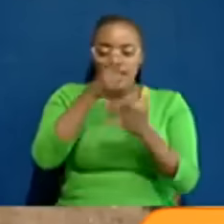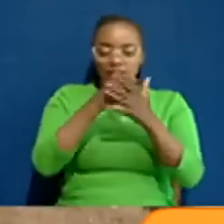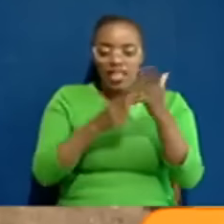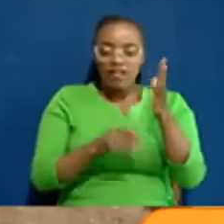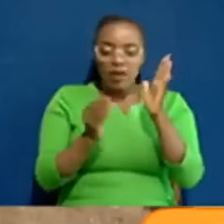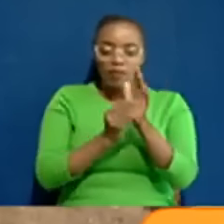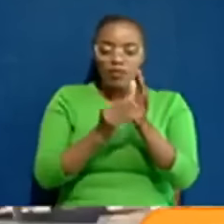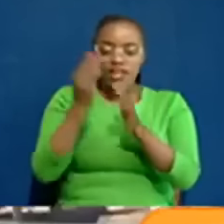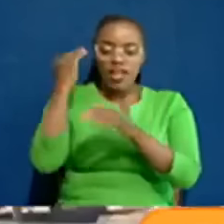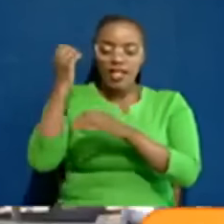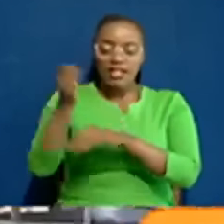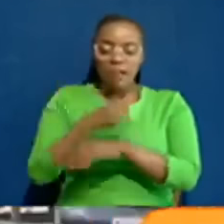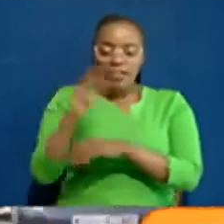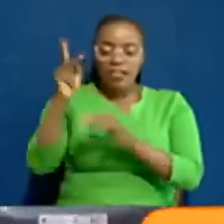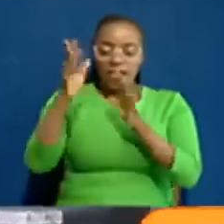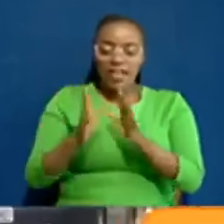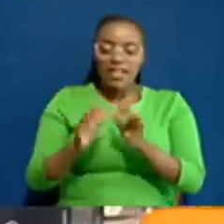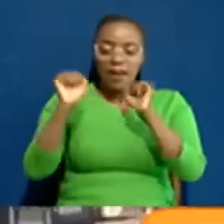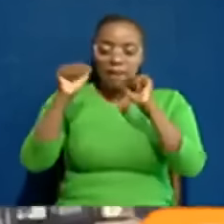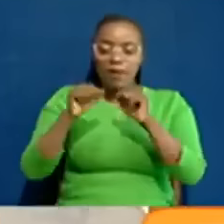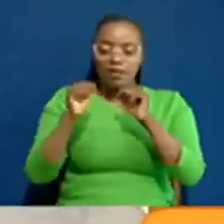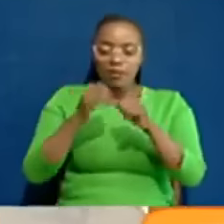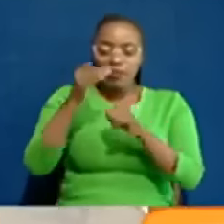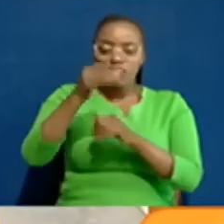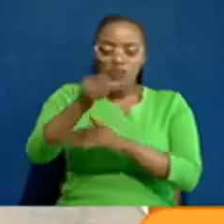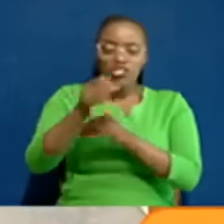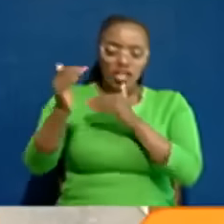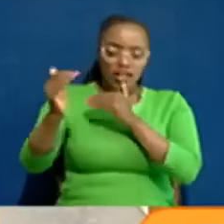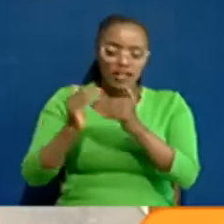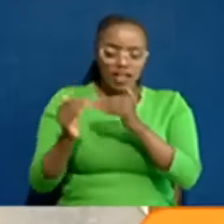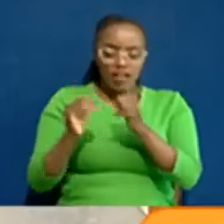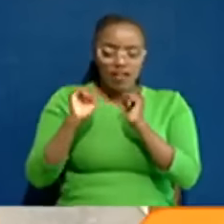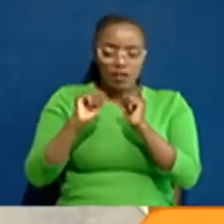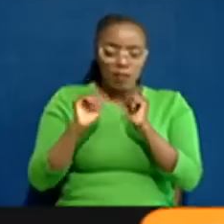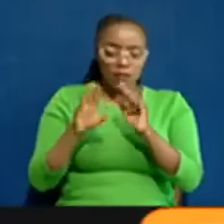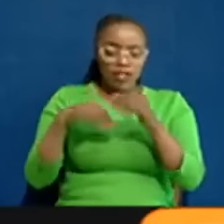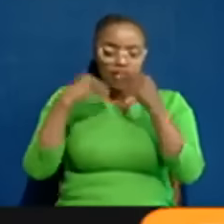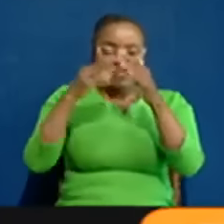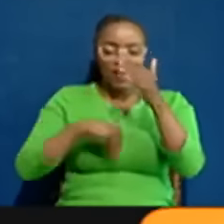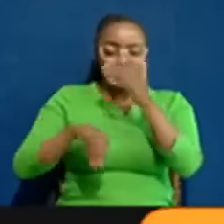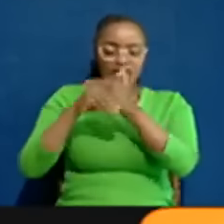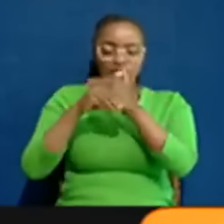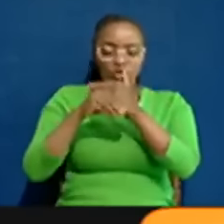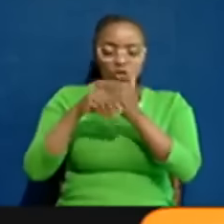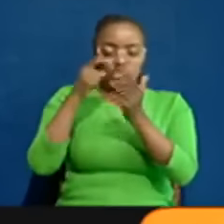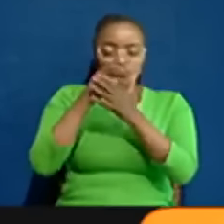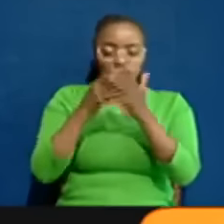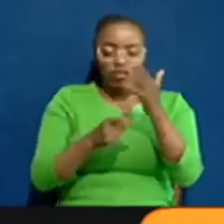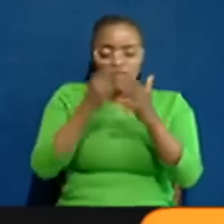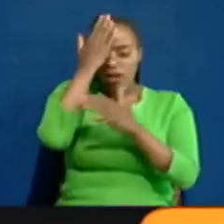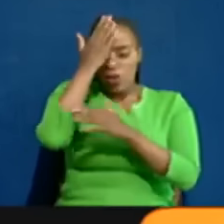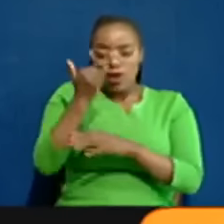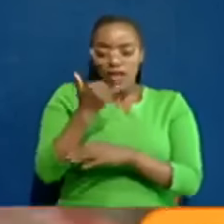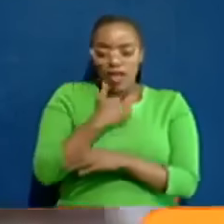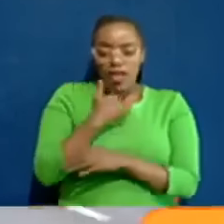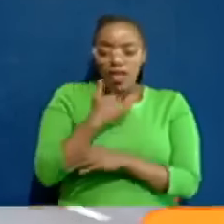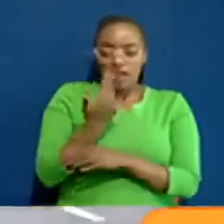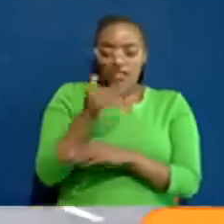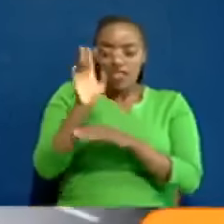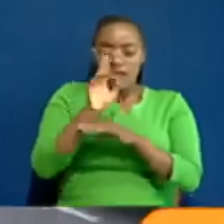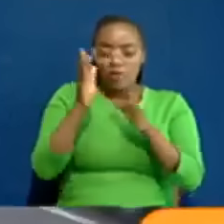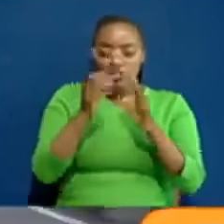last month, Kenyans may in the near future be slapped with an additional charge for their use of roads.